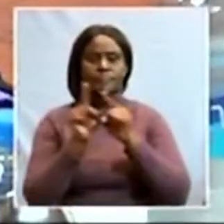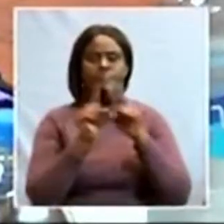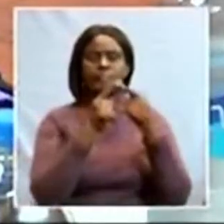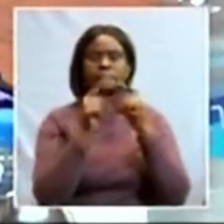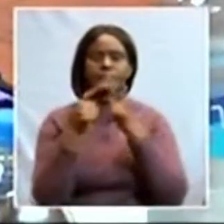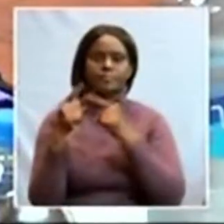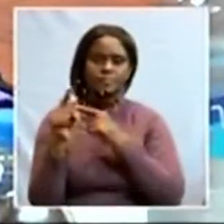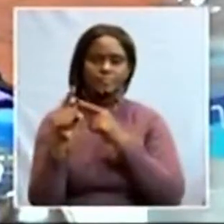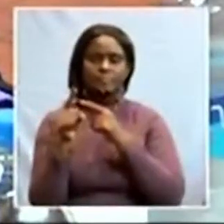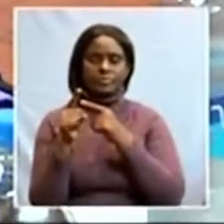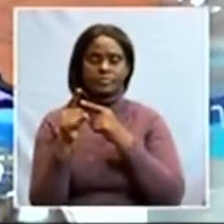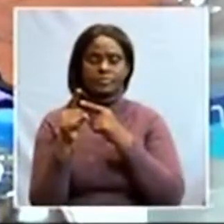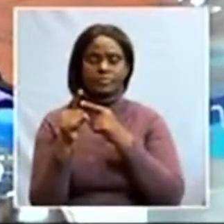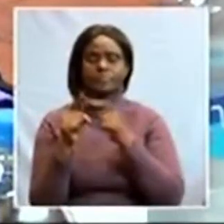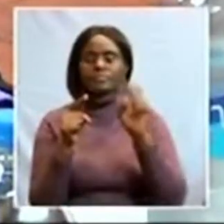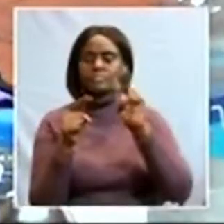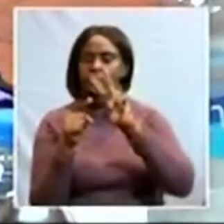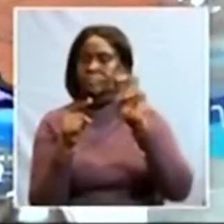Variance